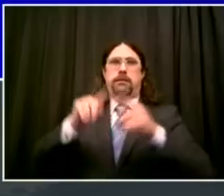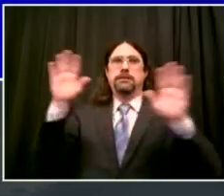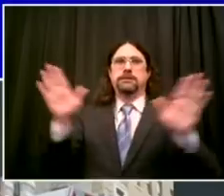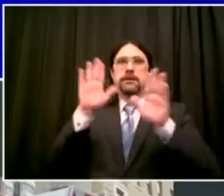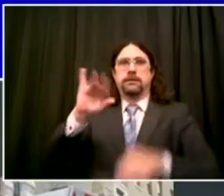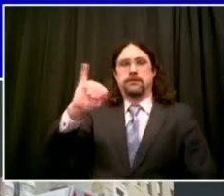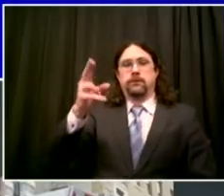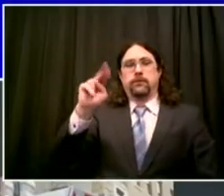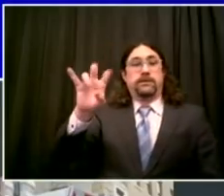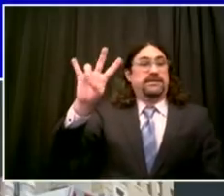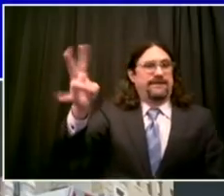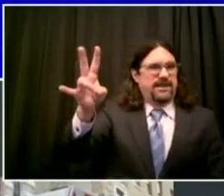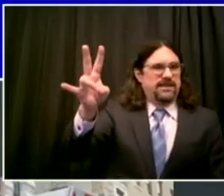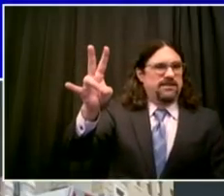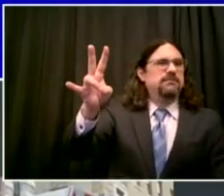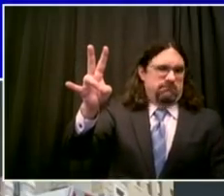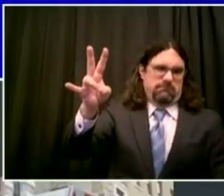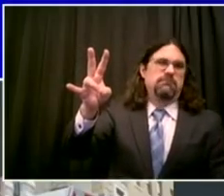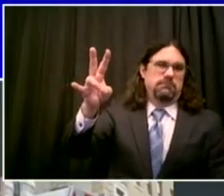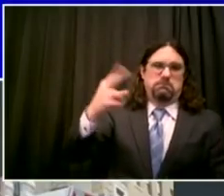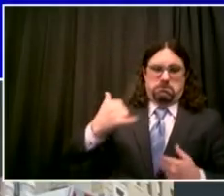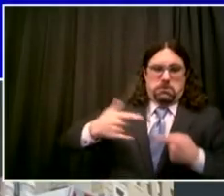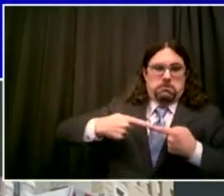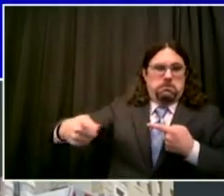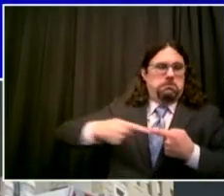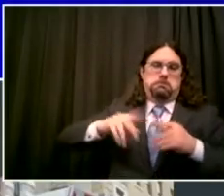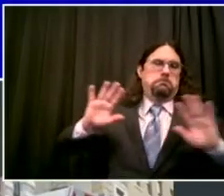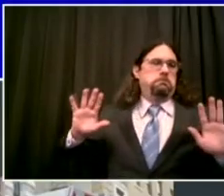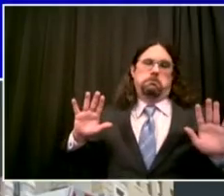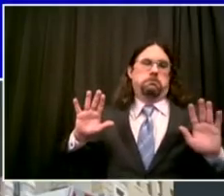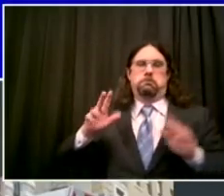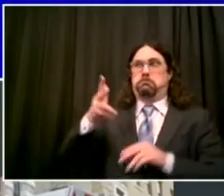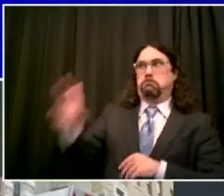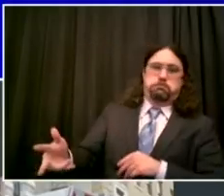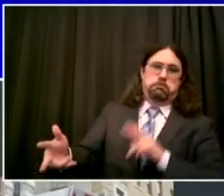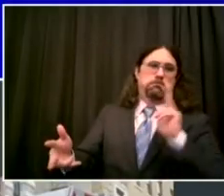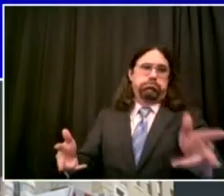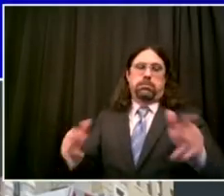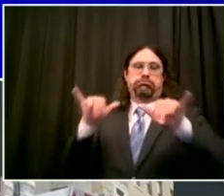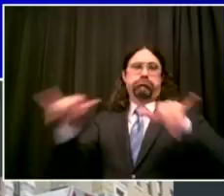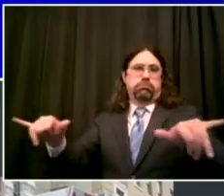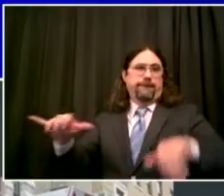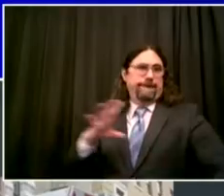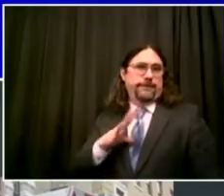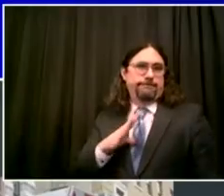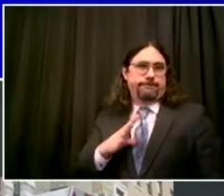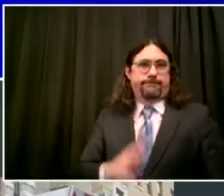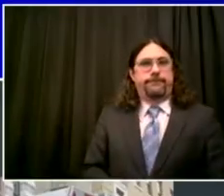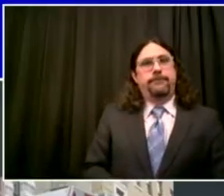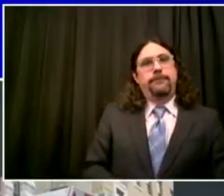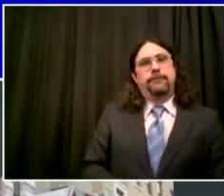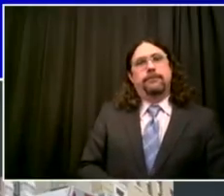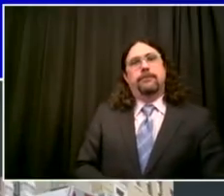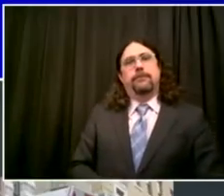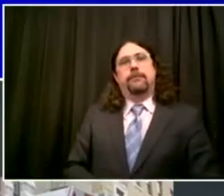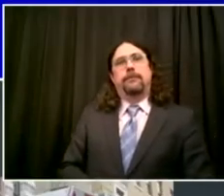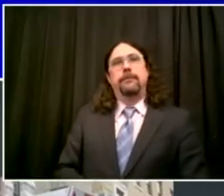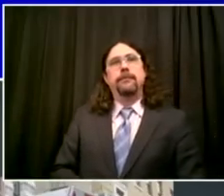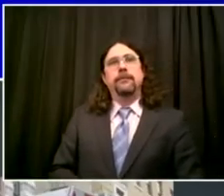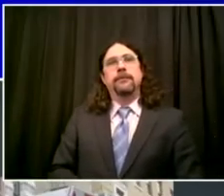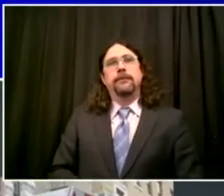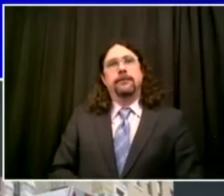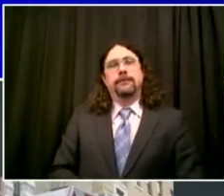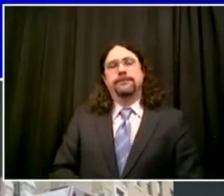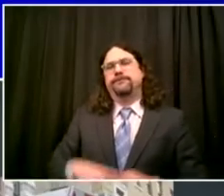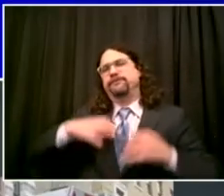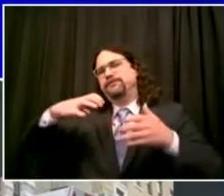our sanitation department, because a lot of times these are amongst the greatest unsung heroes in New York City. These